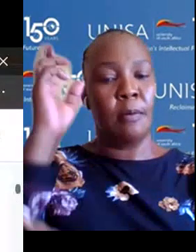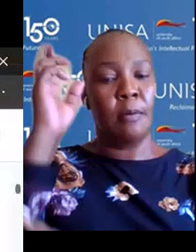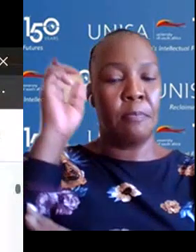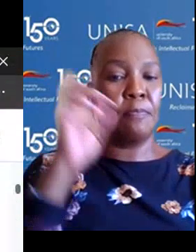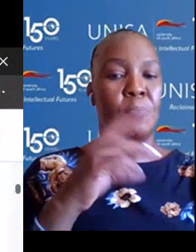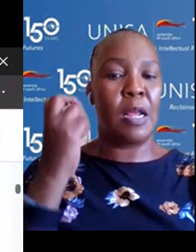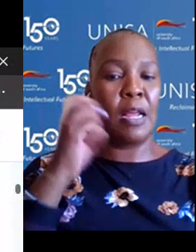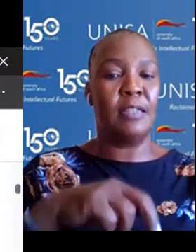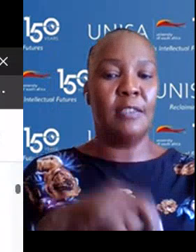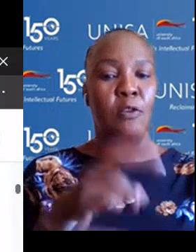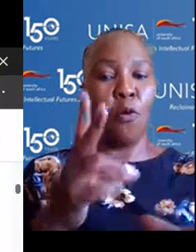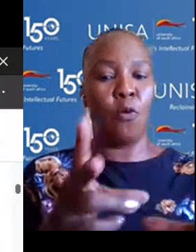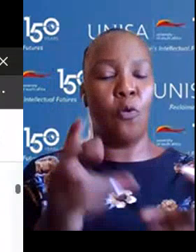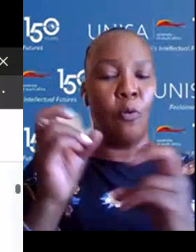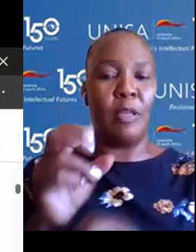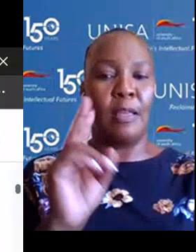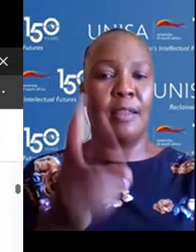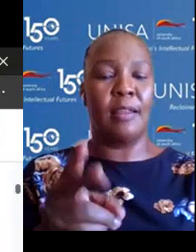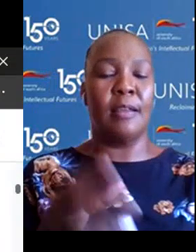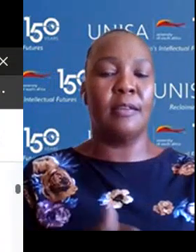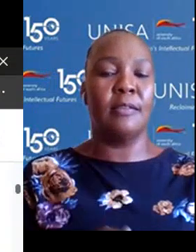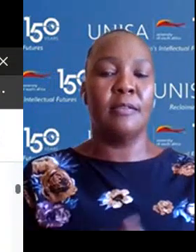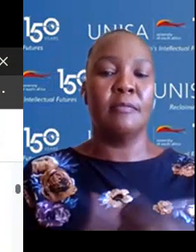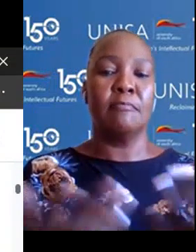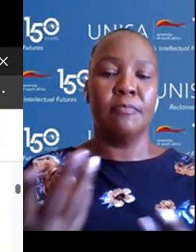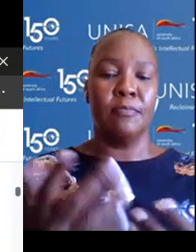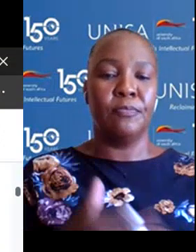the instruction, we click on reply,